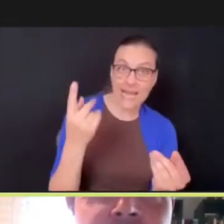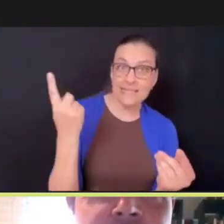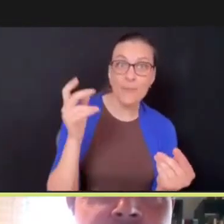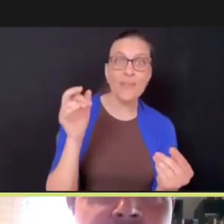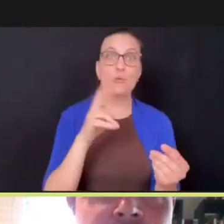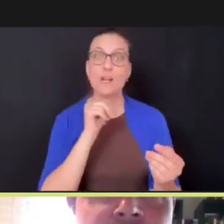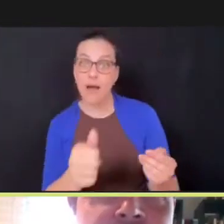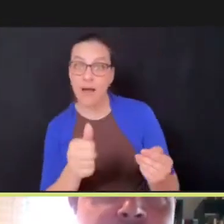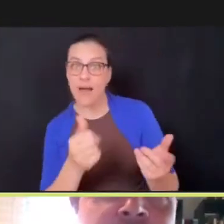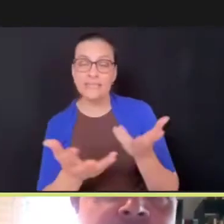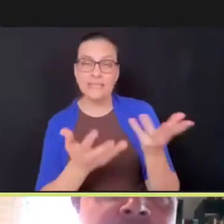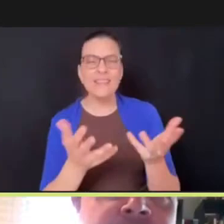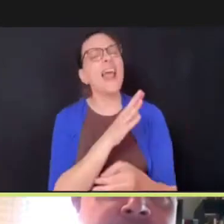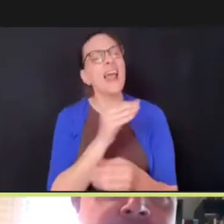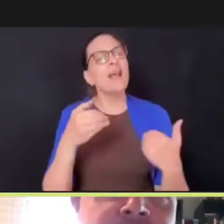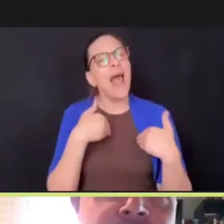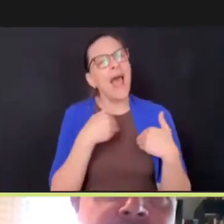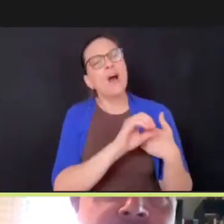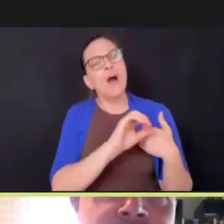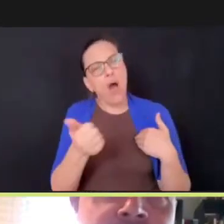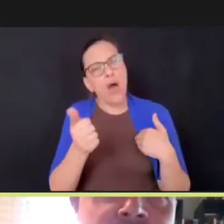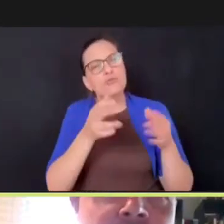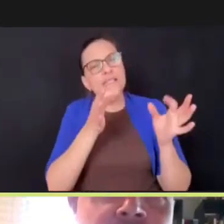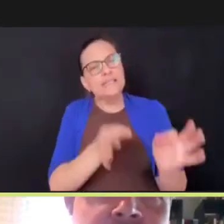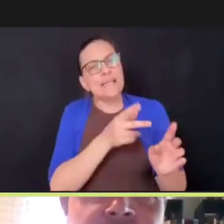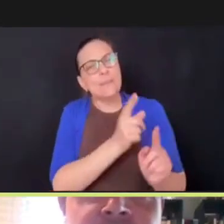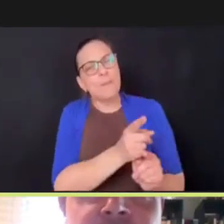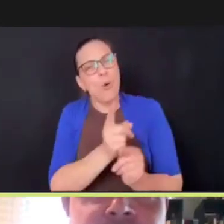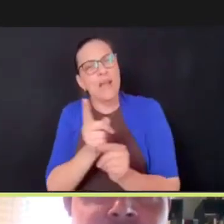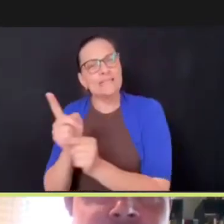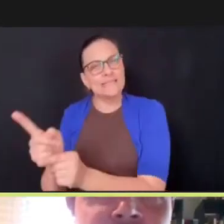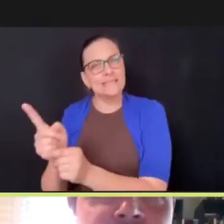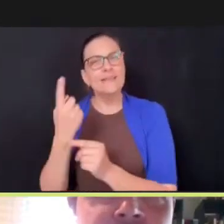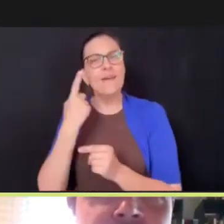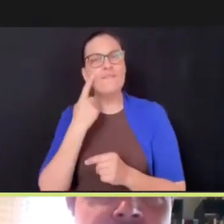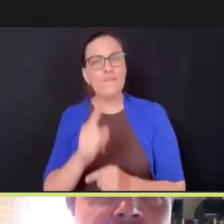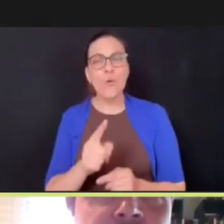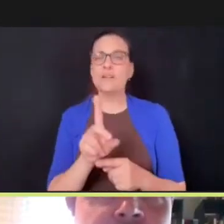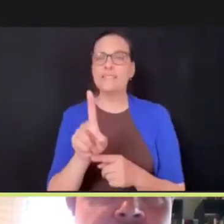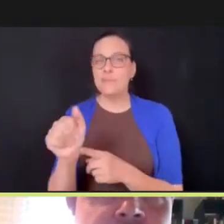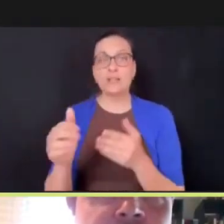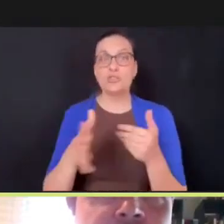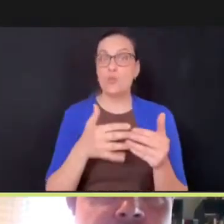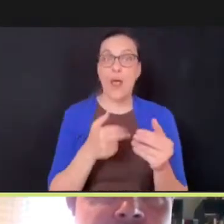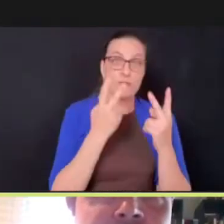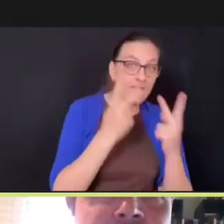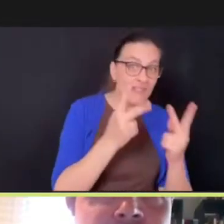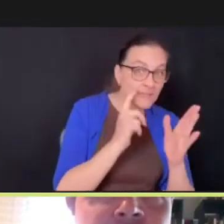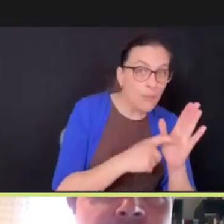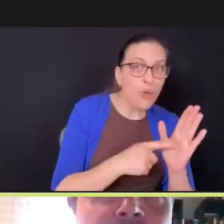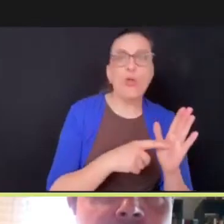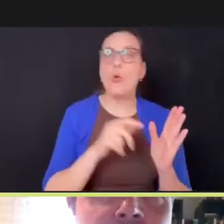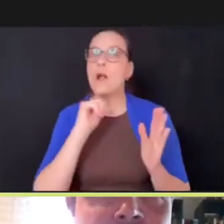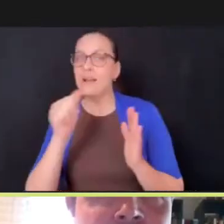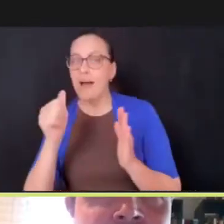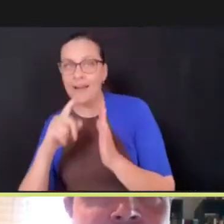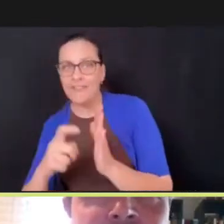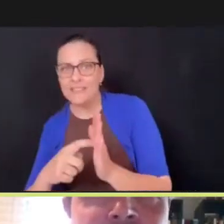way for, I think, both visible and invisible disabilities. And I think they both have different disclosure,